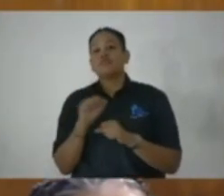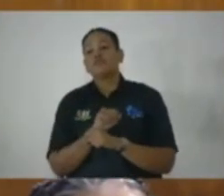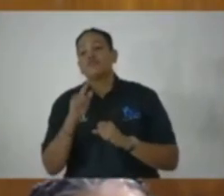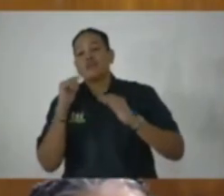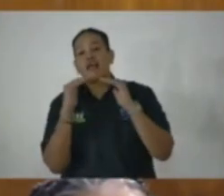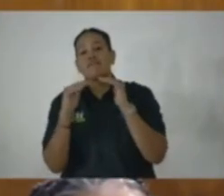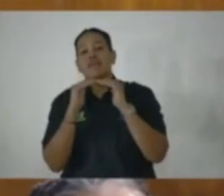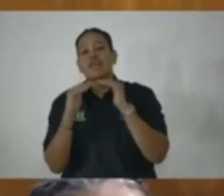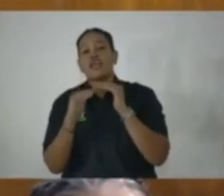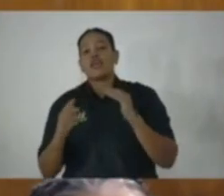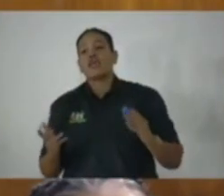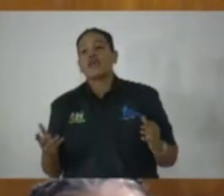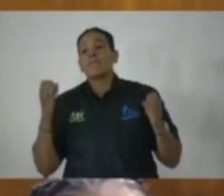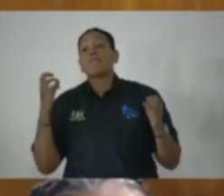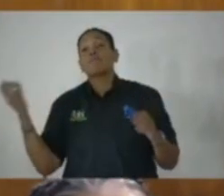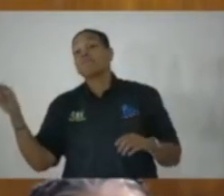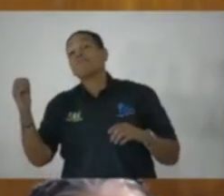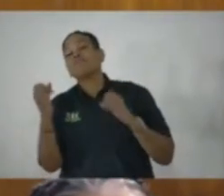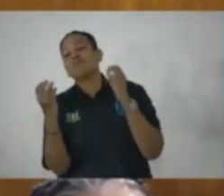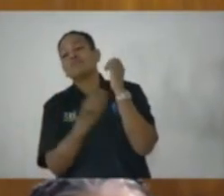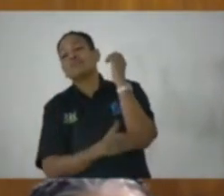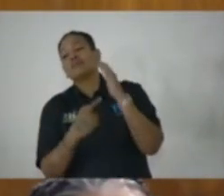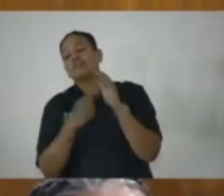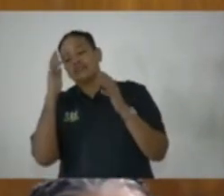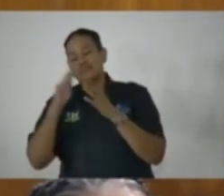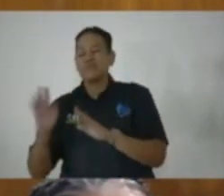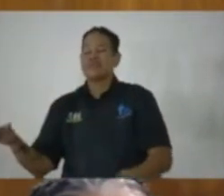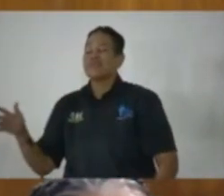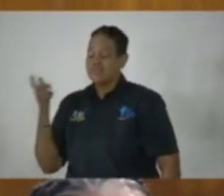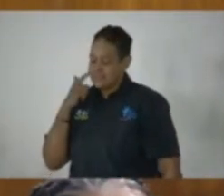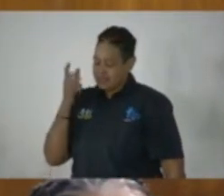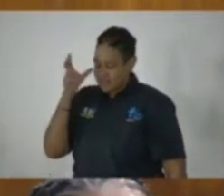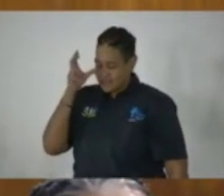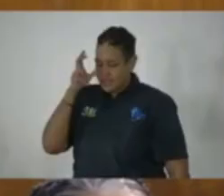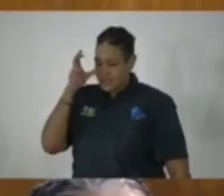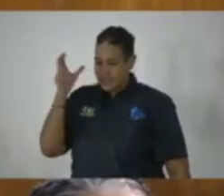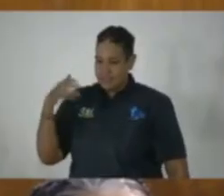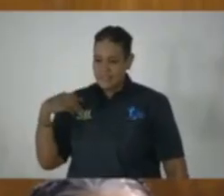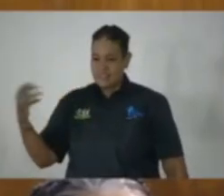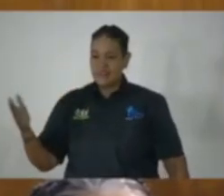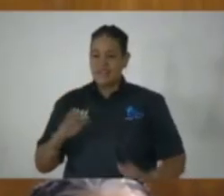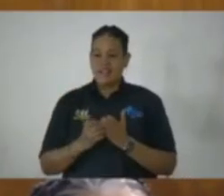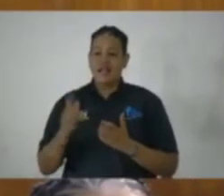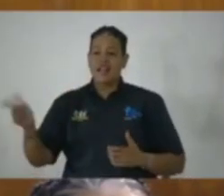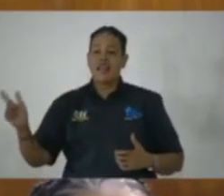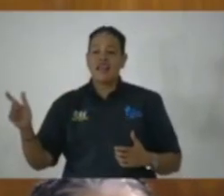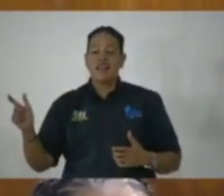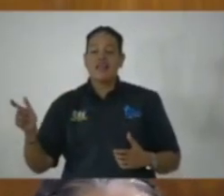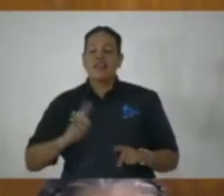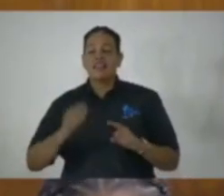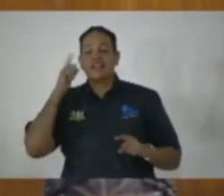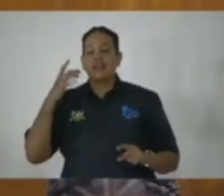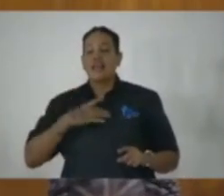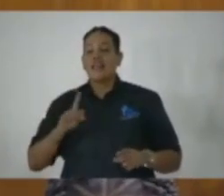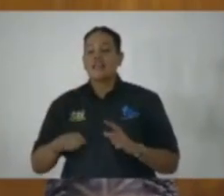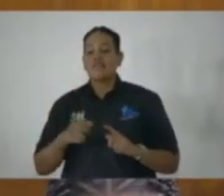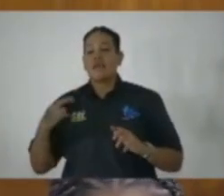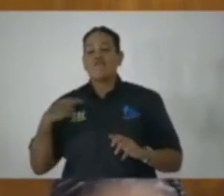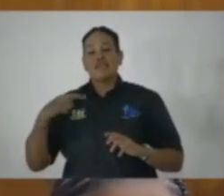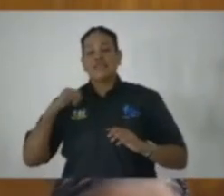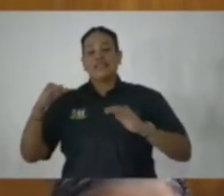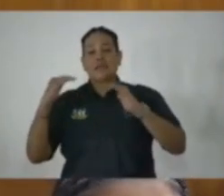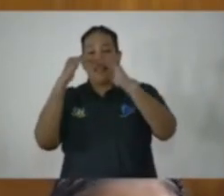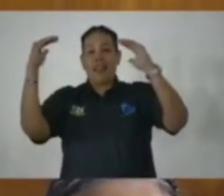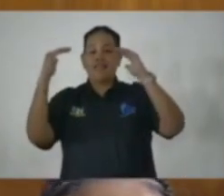fair. I have not, no, listen. No, I'll give him a class later. Because I like when the friends are at the same level.